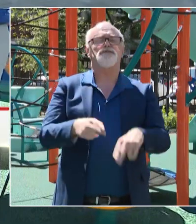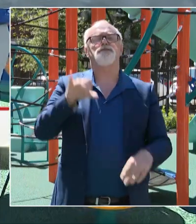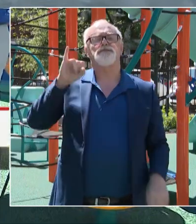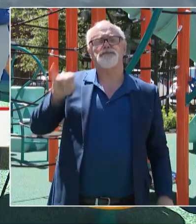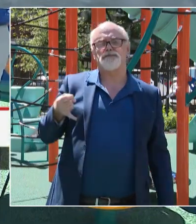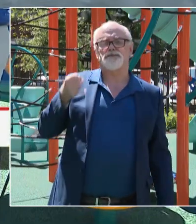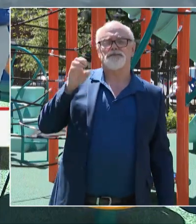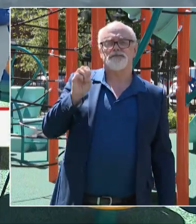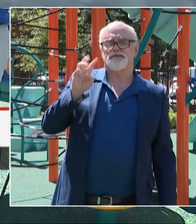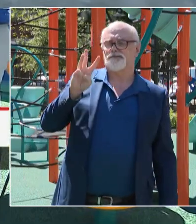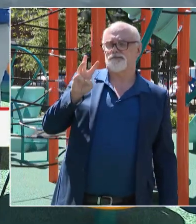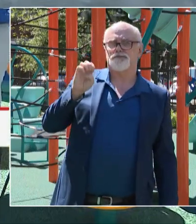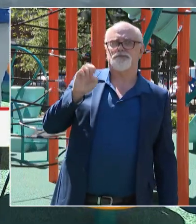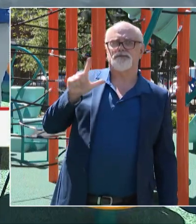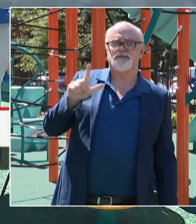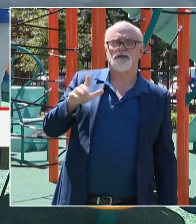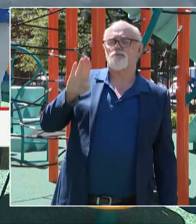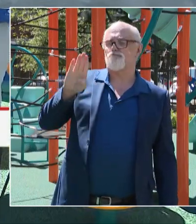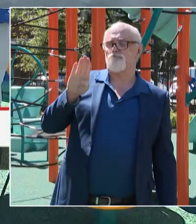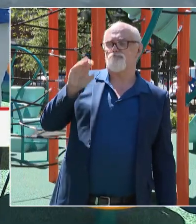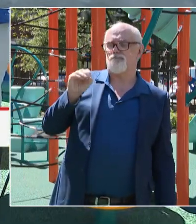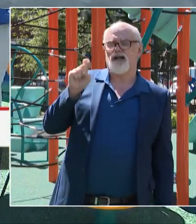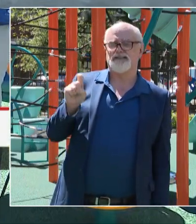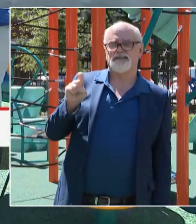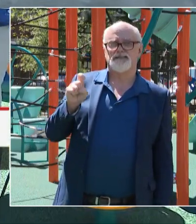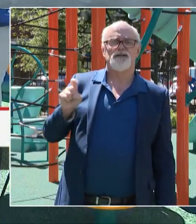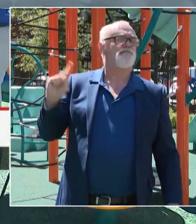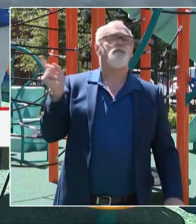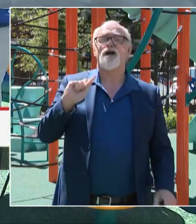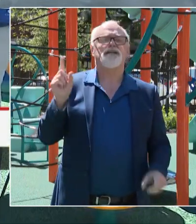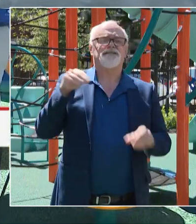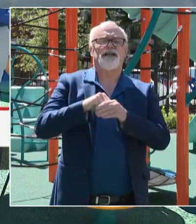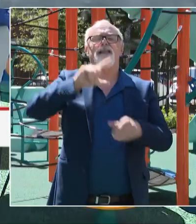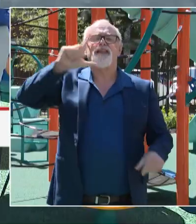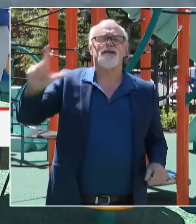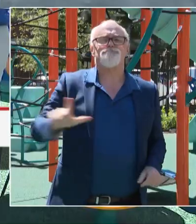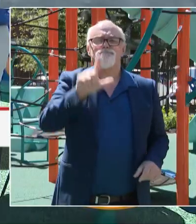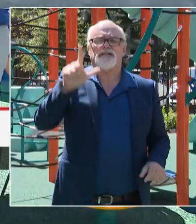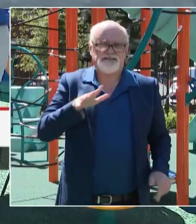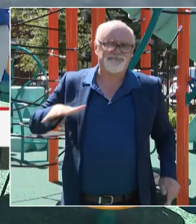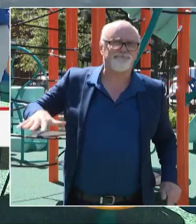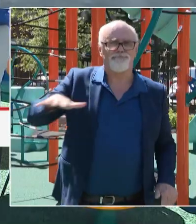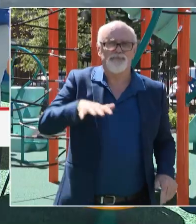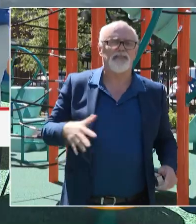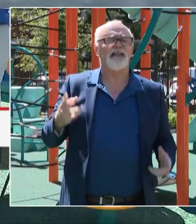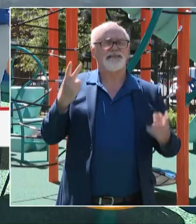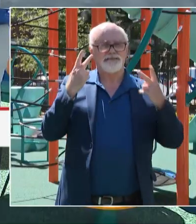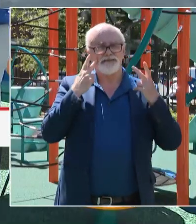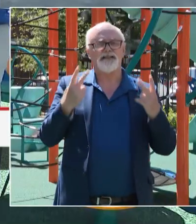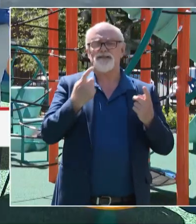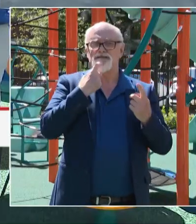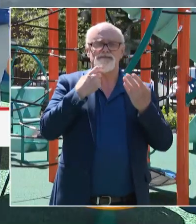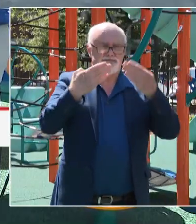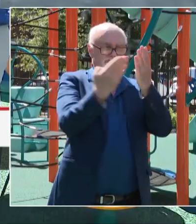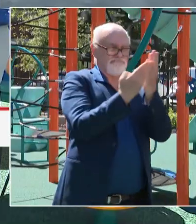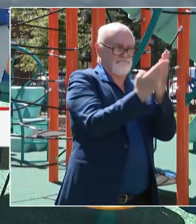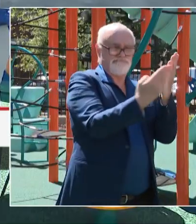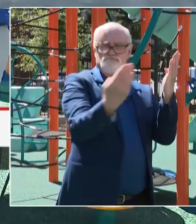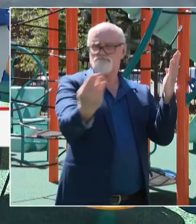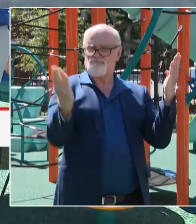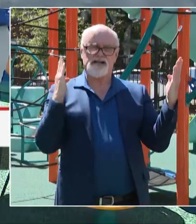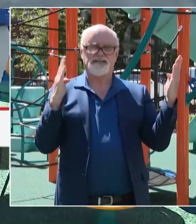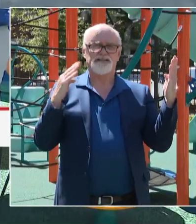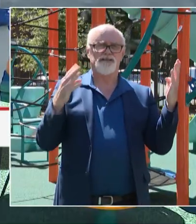addition featuring the library. It's called the Jewel Box because it's an above street level and encased by glass. It's simply